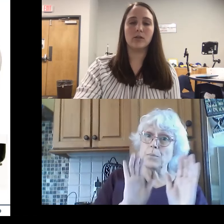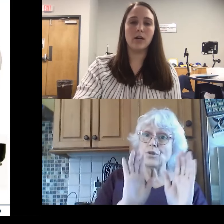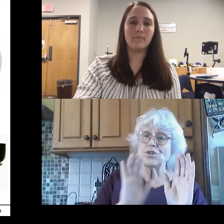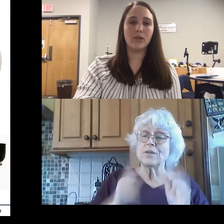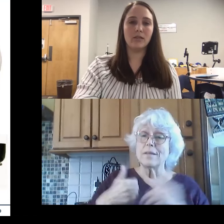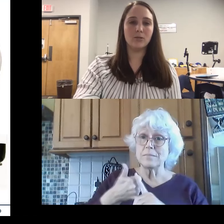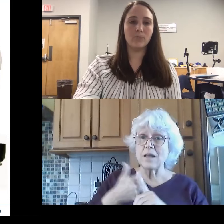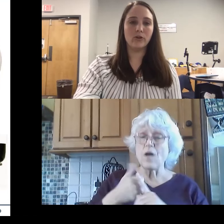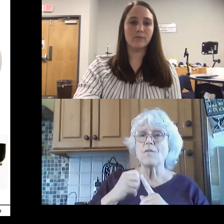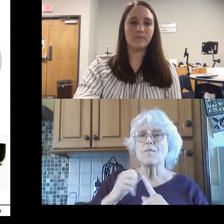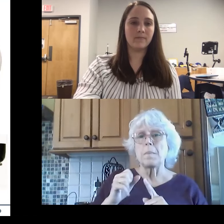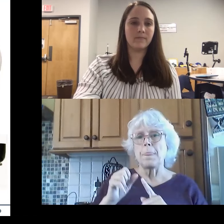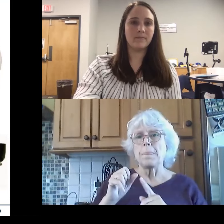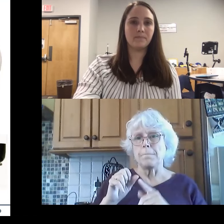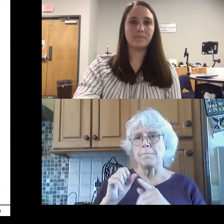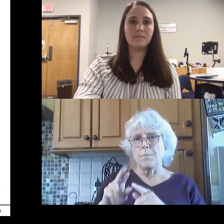to, um, play the sport.